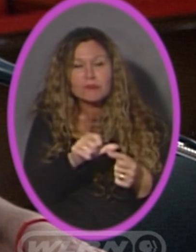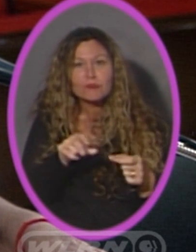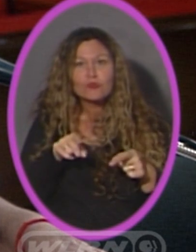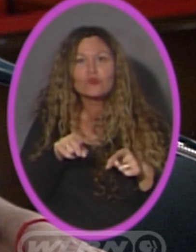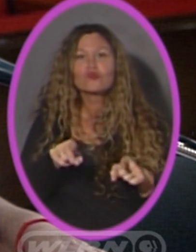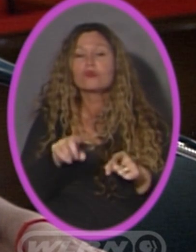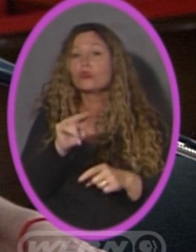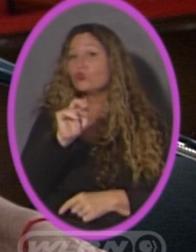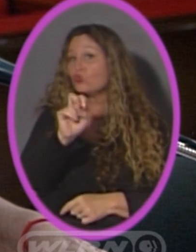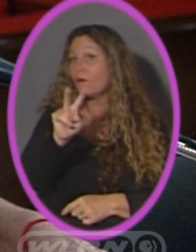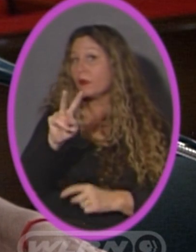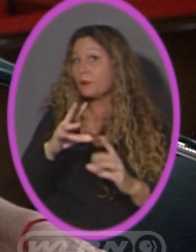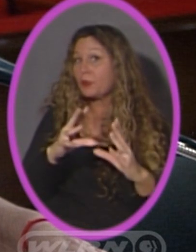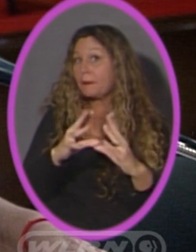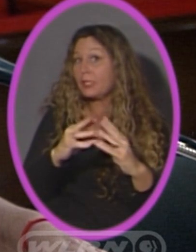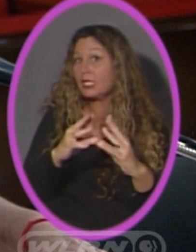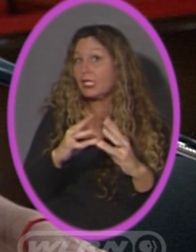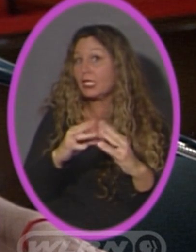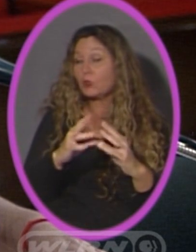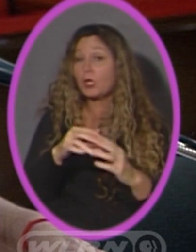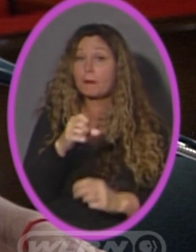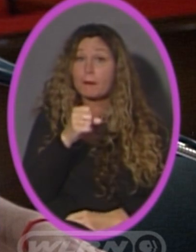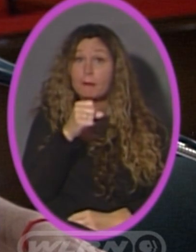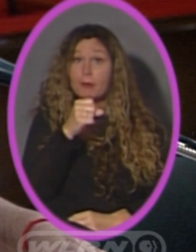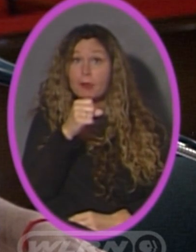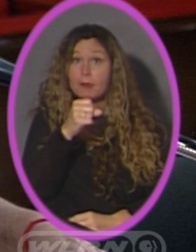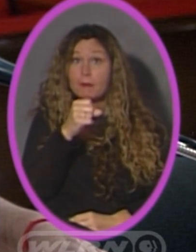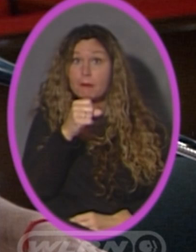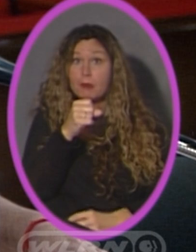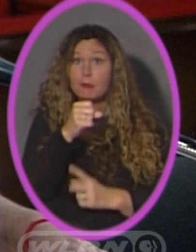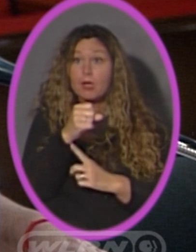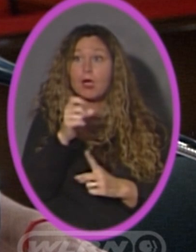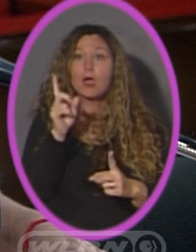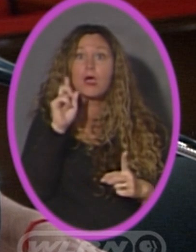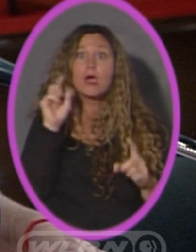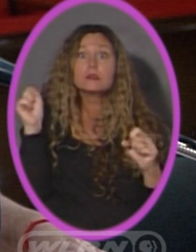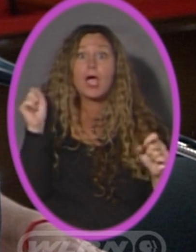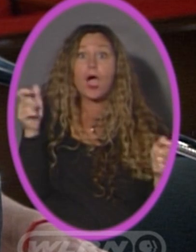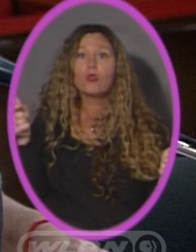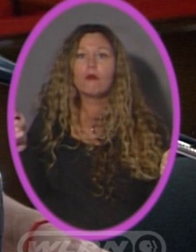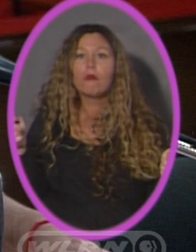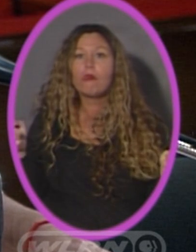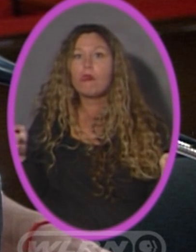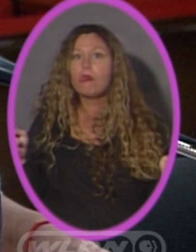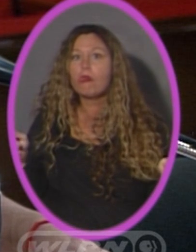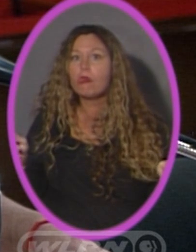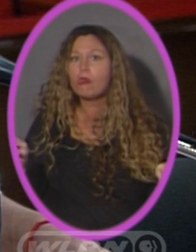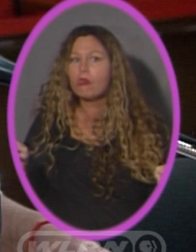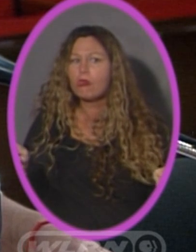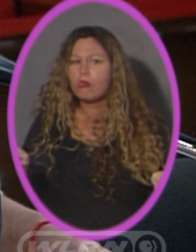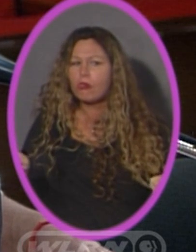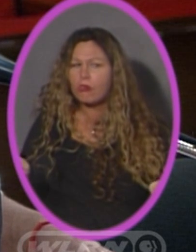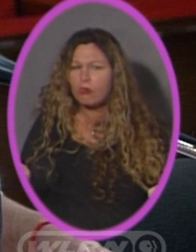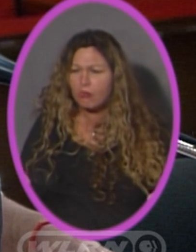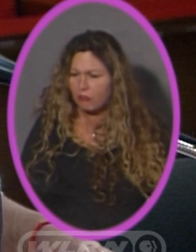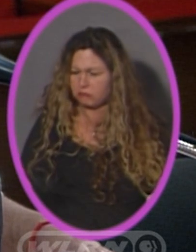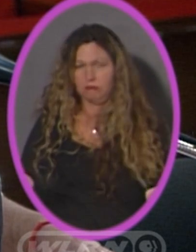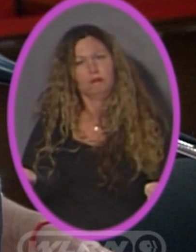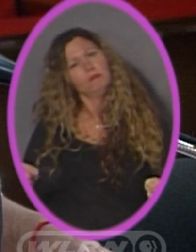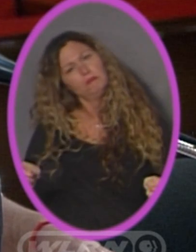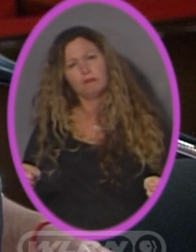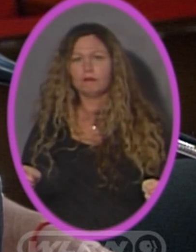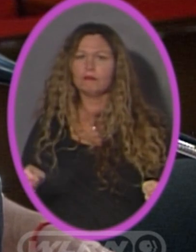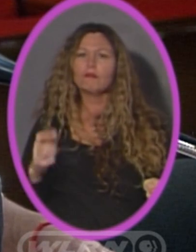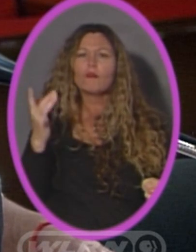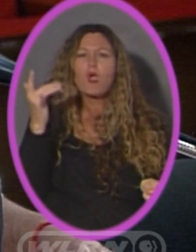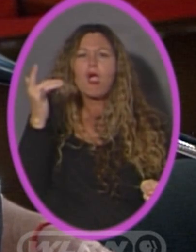school board meeting that the volume dropped significantly, such that I could not hear the speaker. During the December 2015 school board meeting, when a student stood before